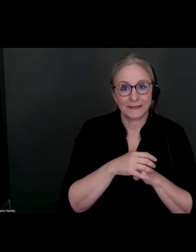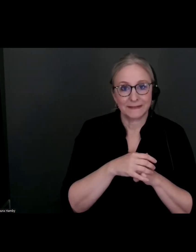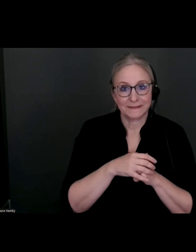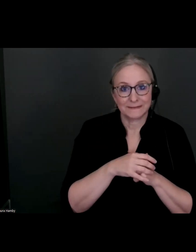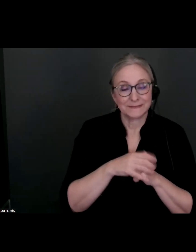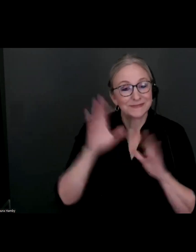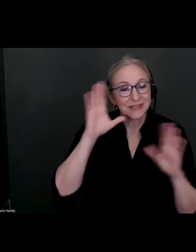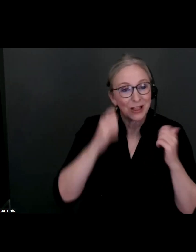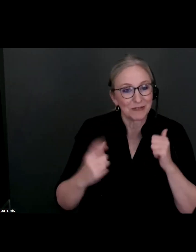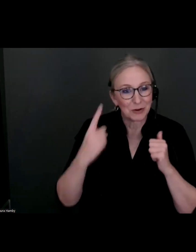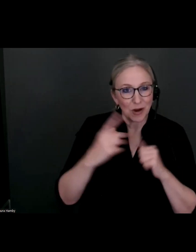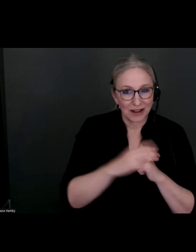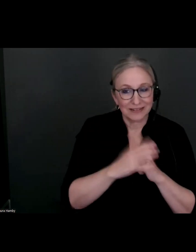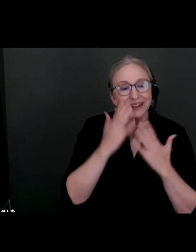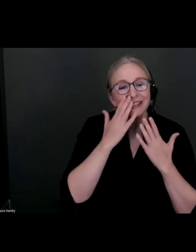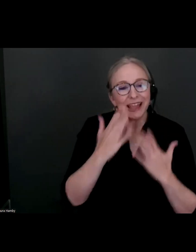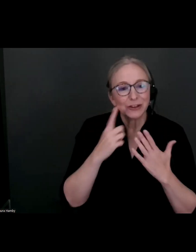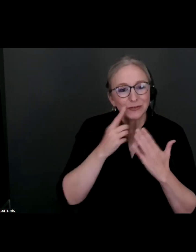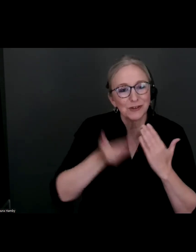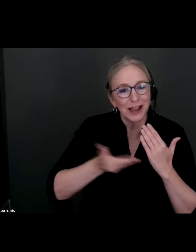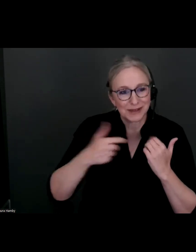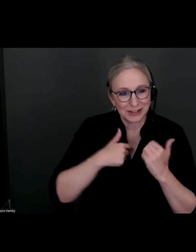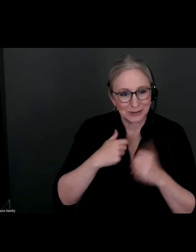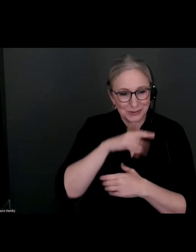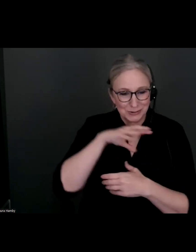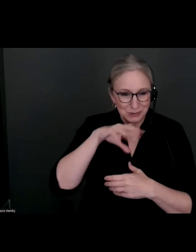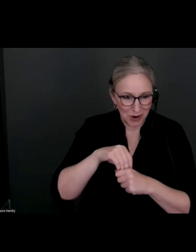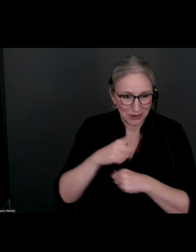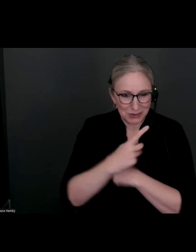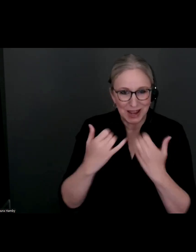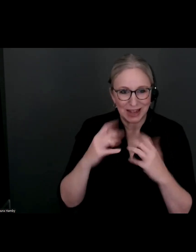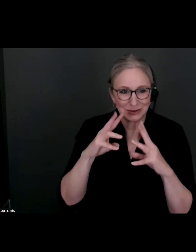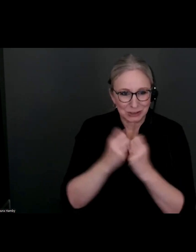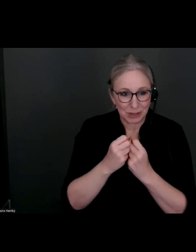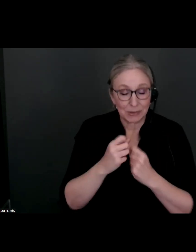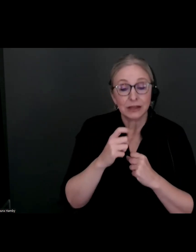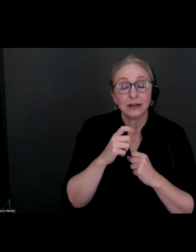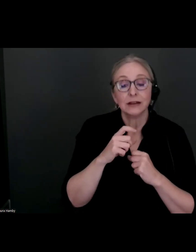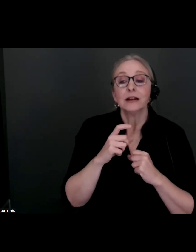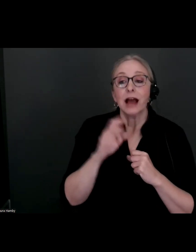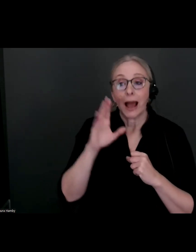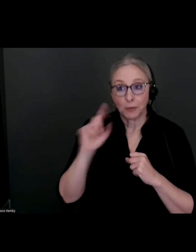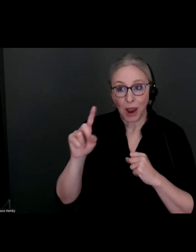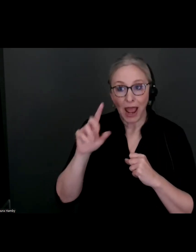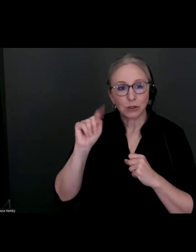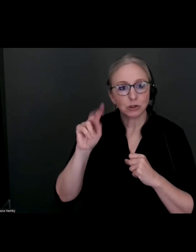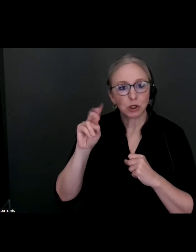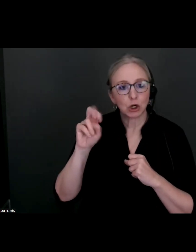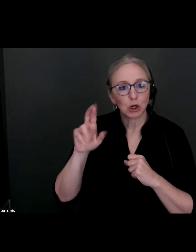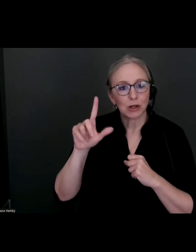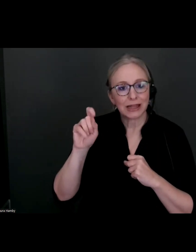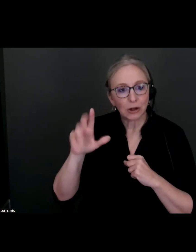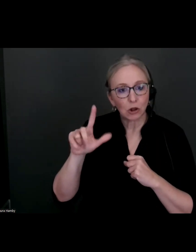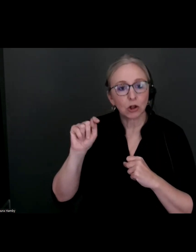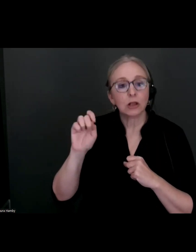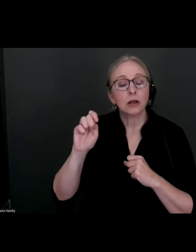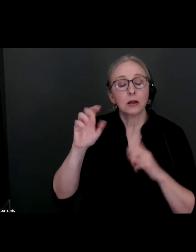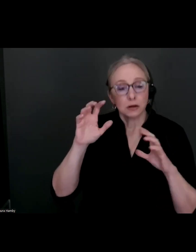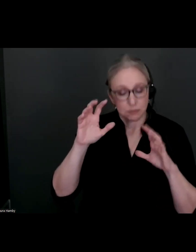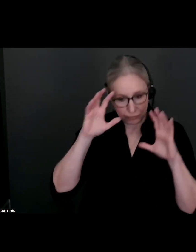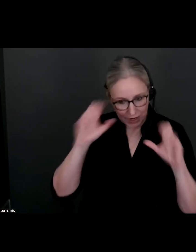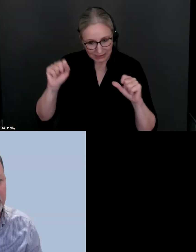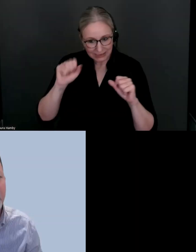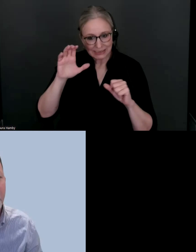Greetings all. Thank you for the invitation to be a part of today's webinar. I am Brad Turner-Little, the President and CEO of the